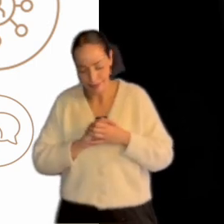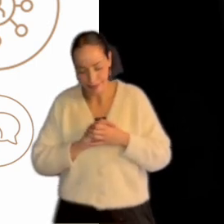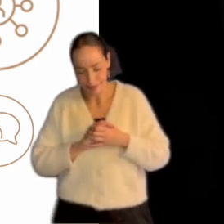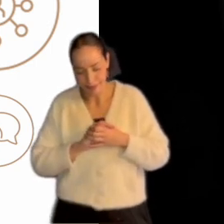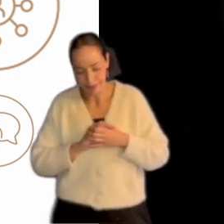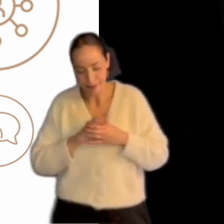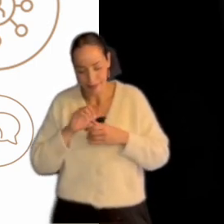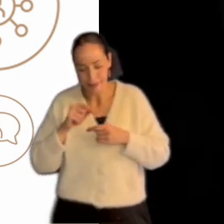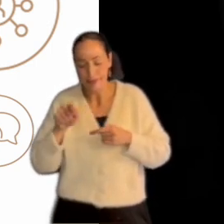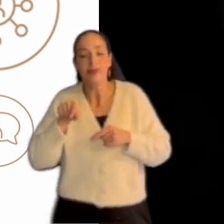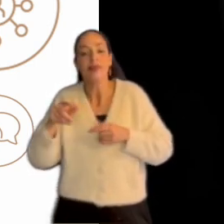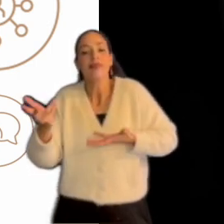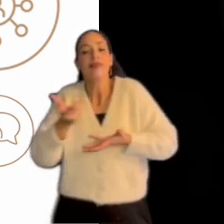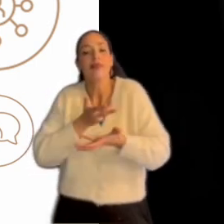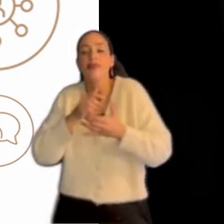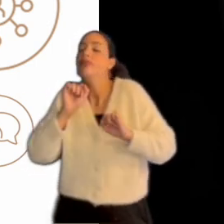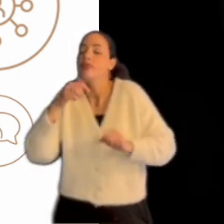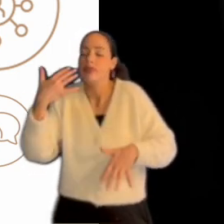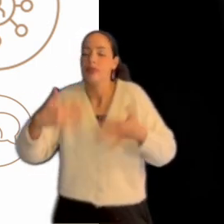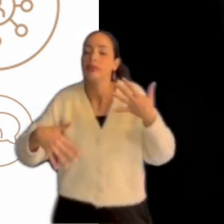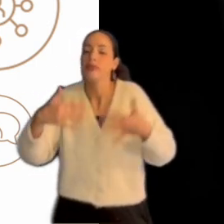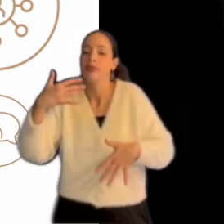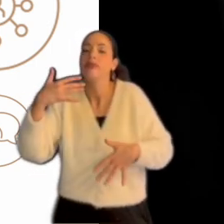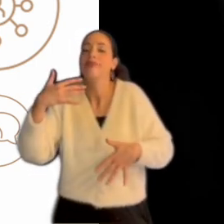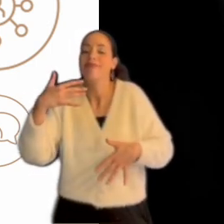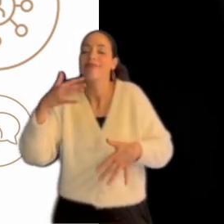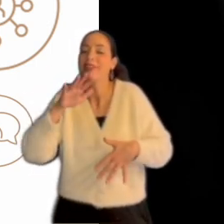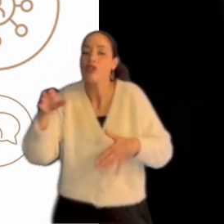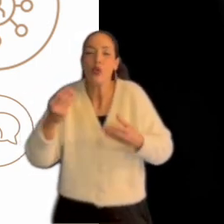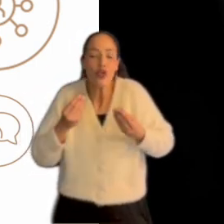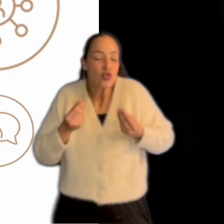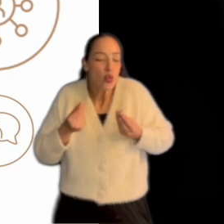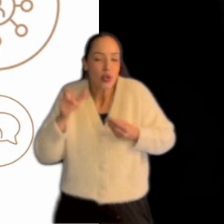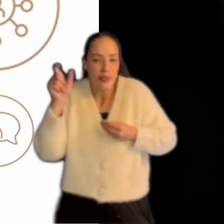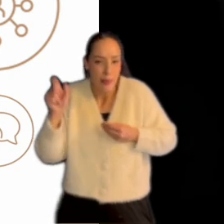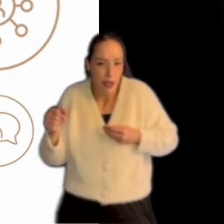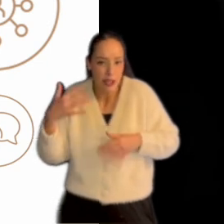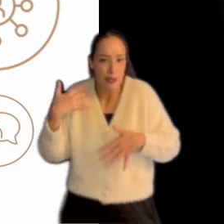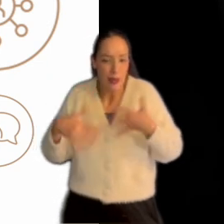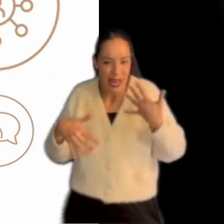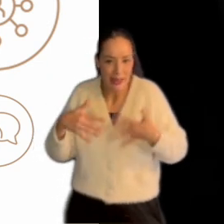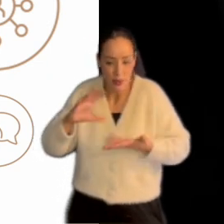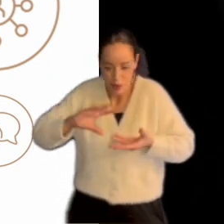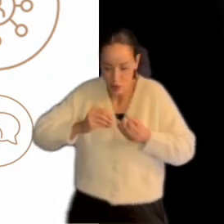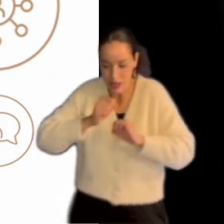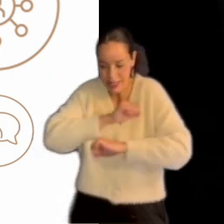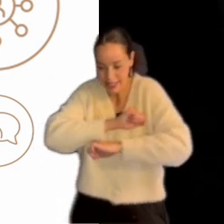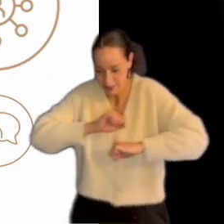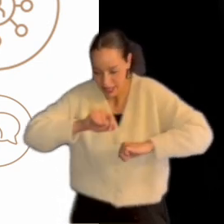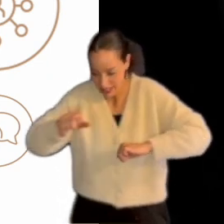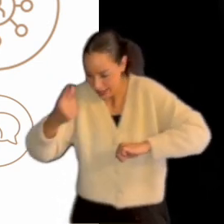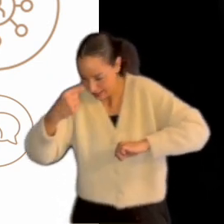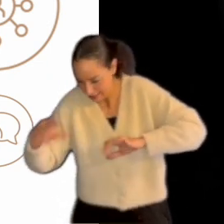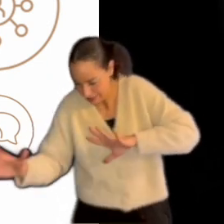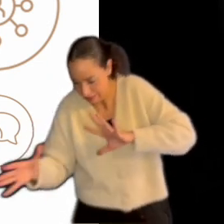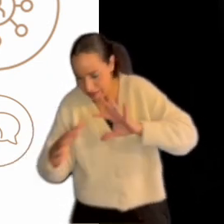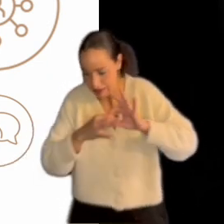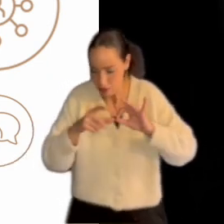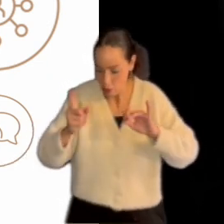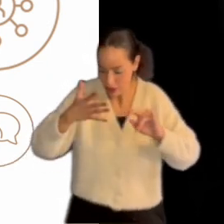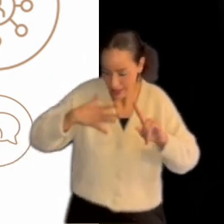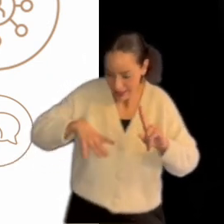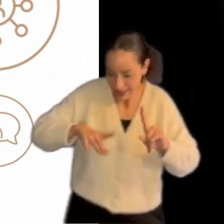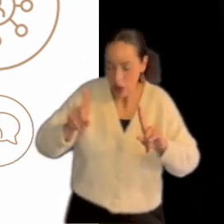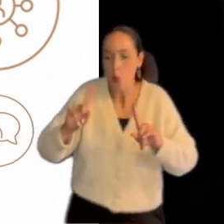with both what is needed and lacking. To know what is absent allows us to start conversations about where and how we might find it.